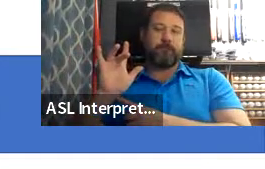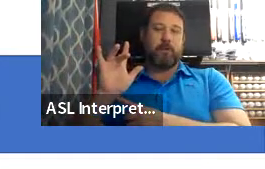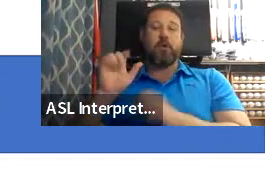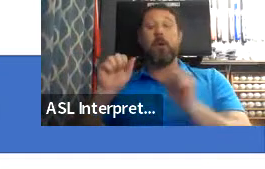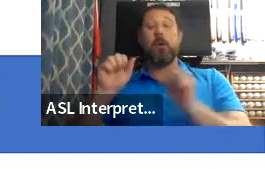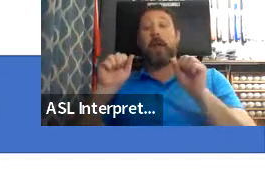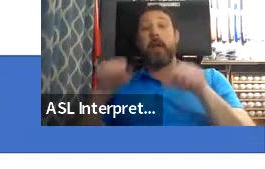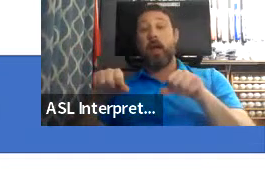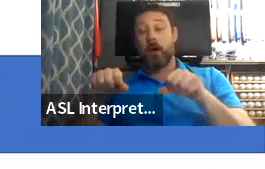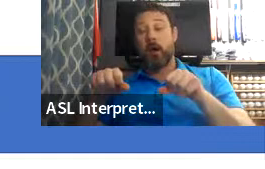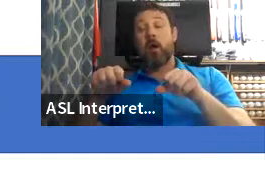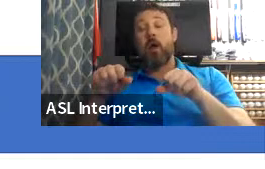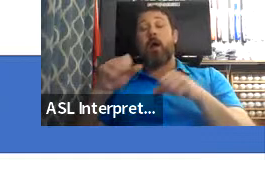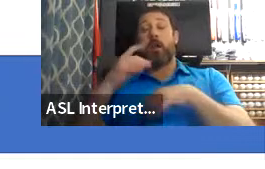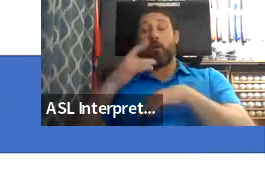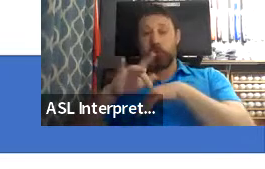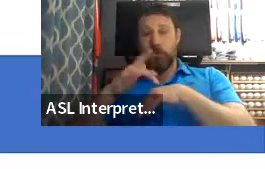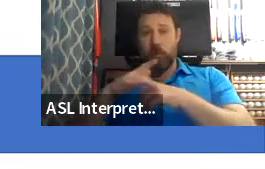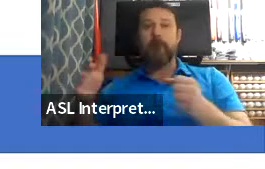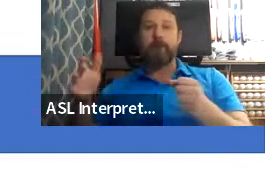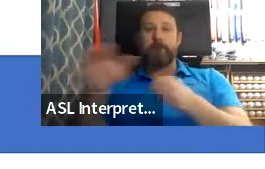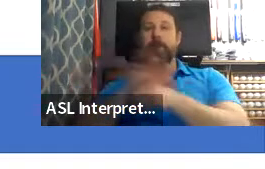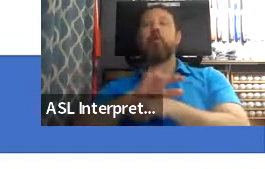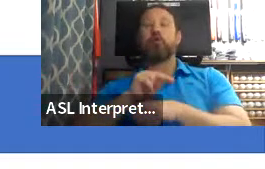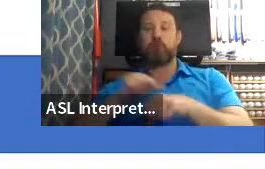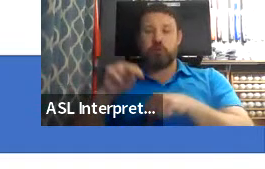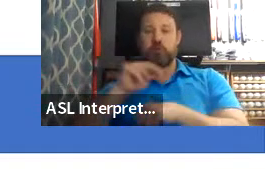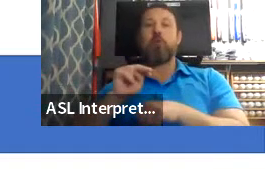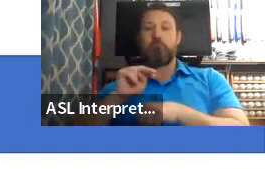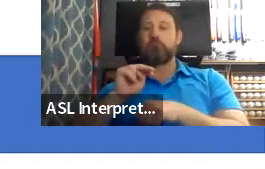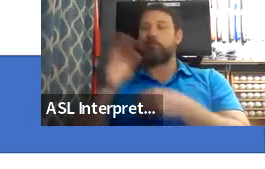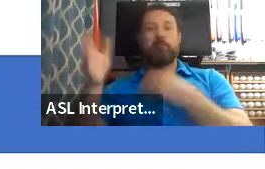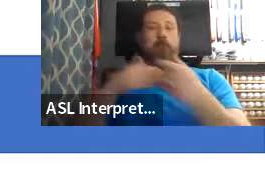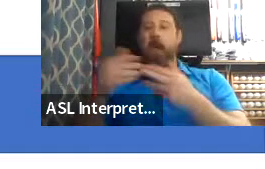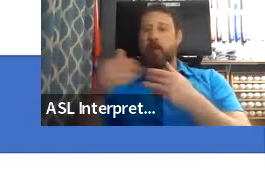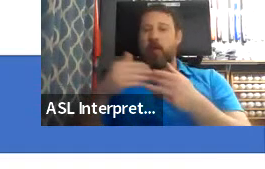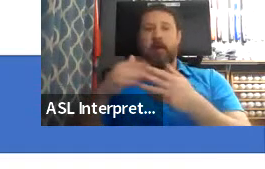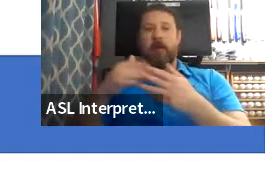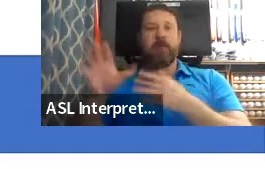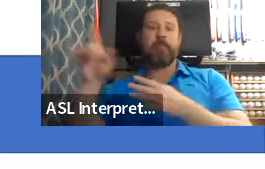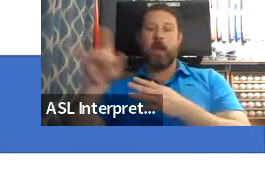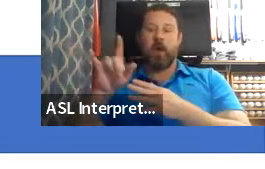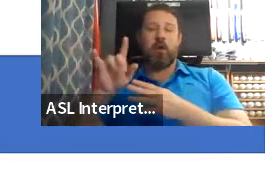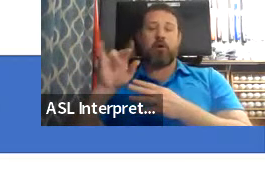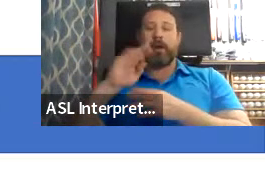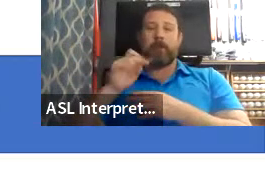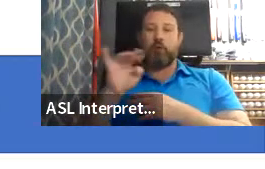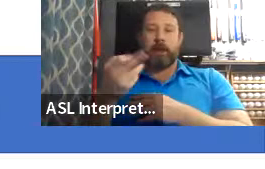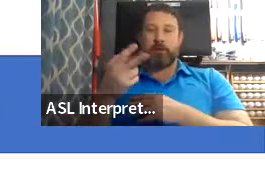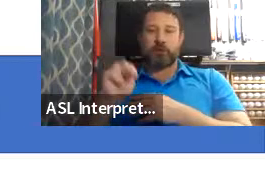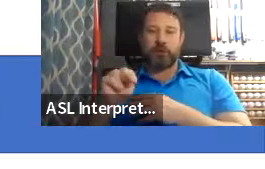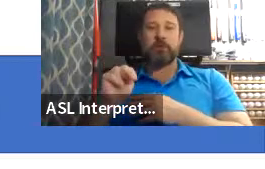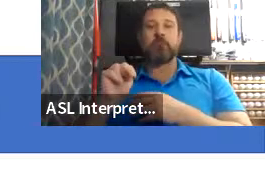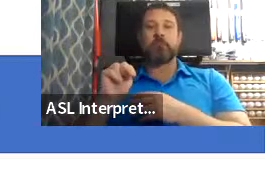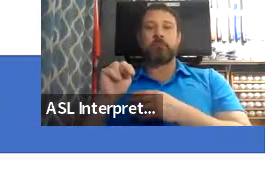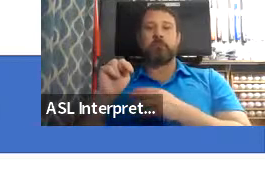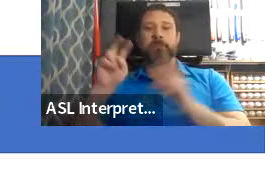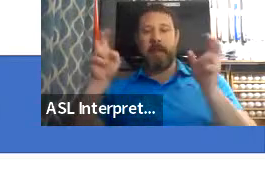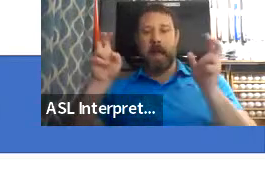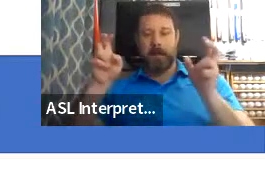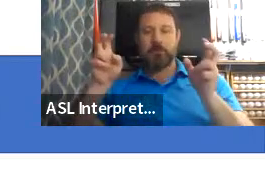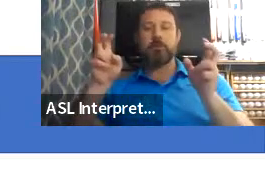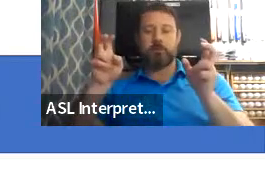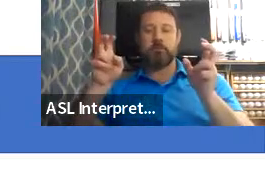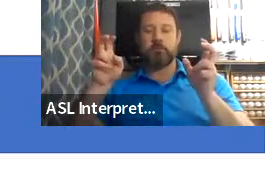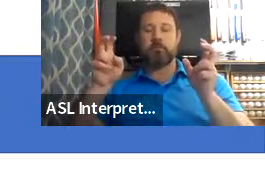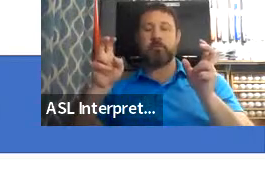be eligible for full scope Medi-Cal regardless of their immigration status. And in order for them to not fall off that full